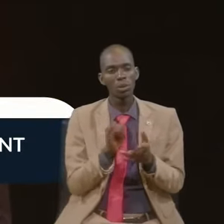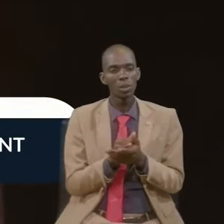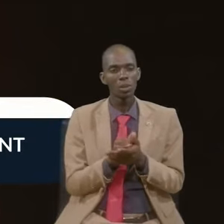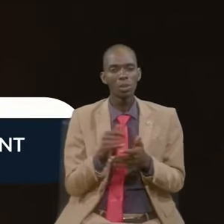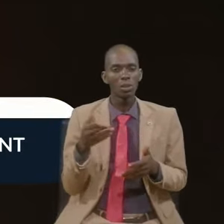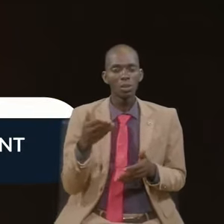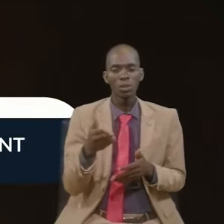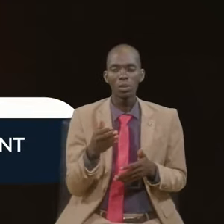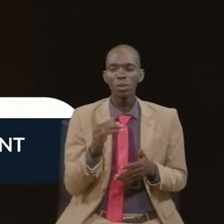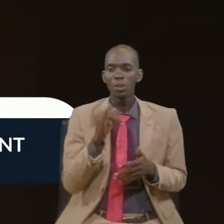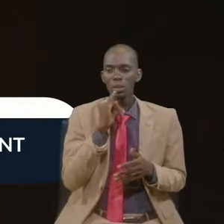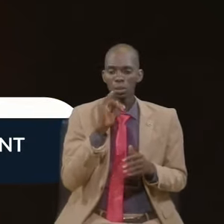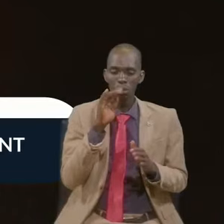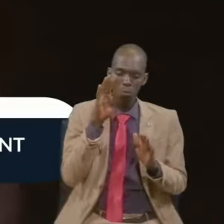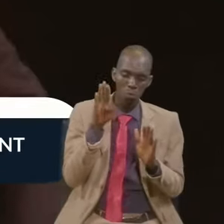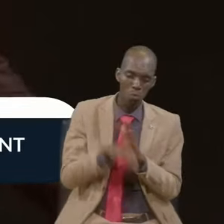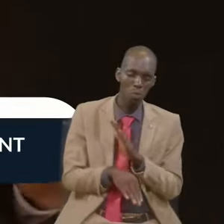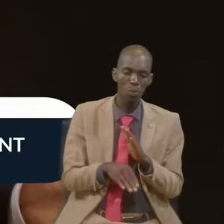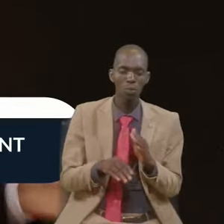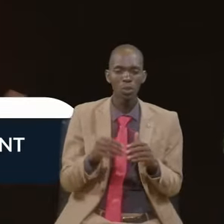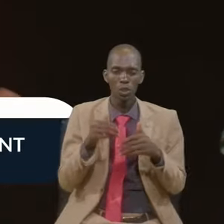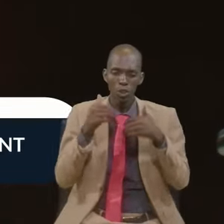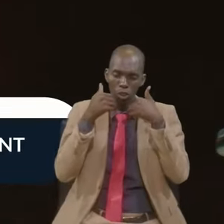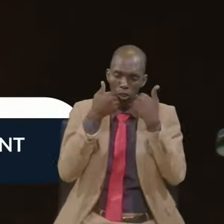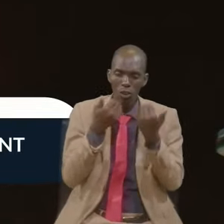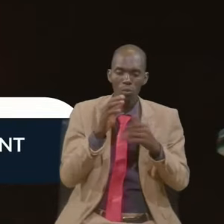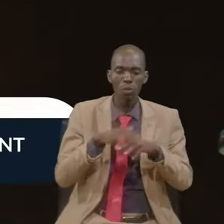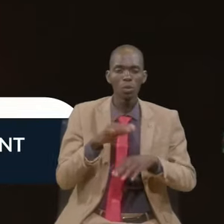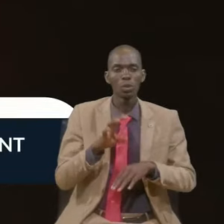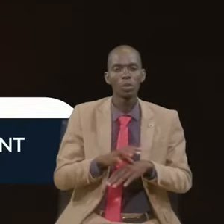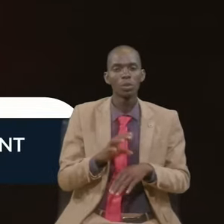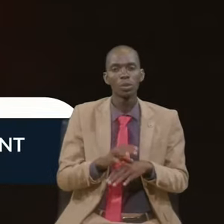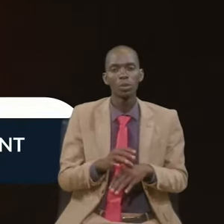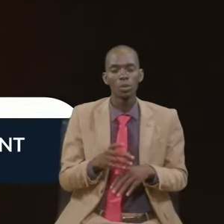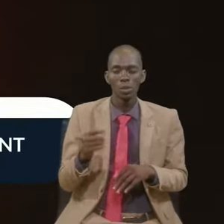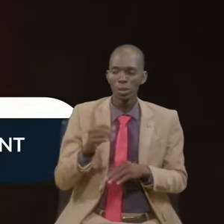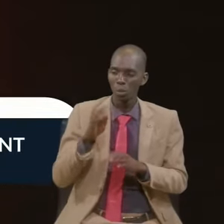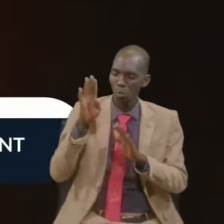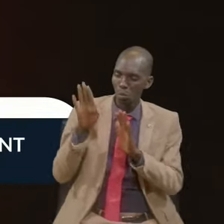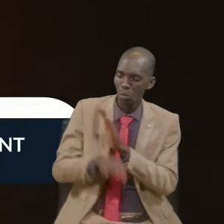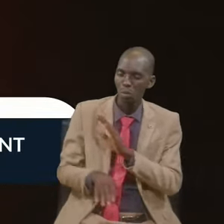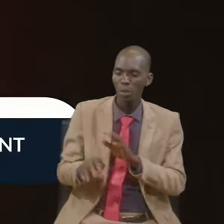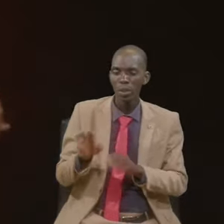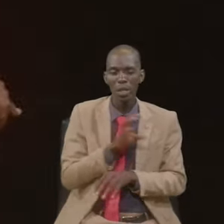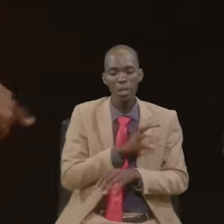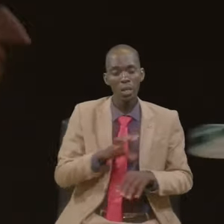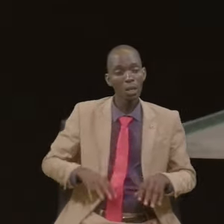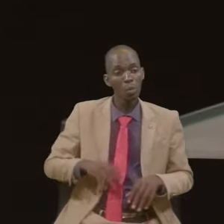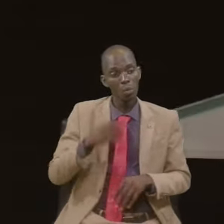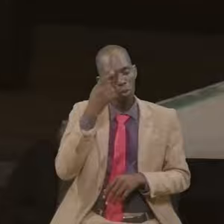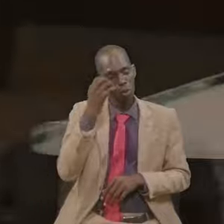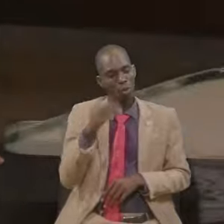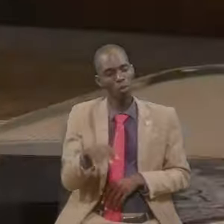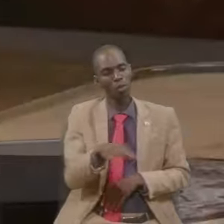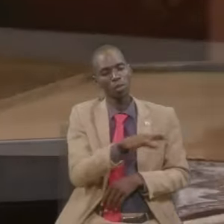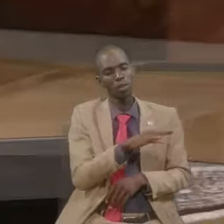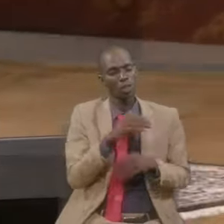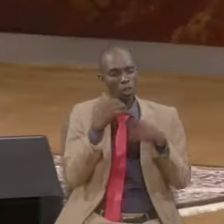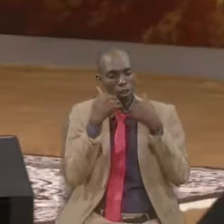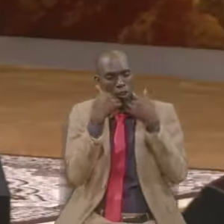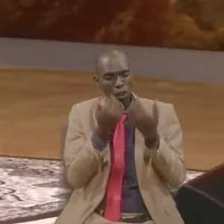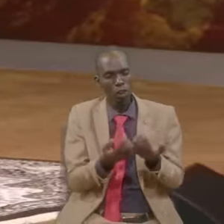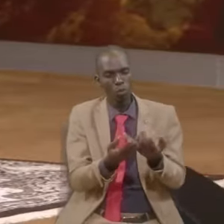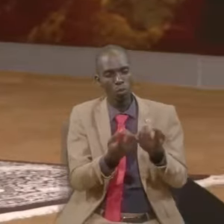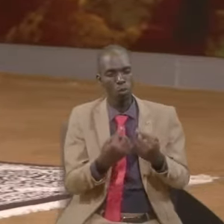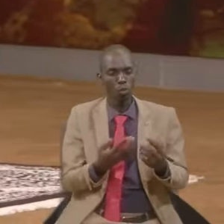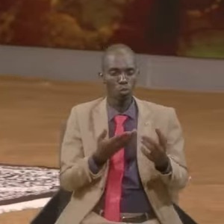the church because of them. They belittle Christ because of them. Reproach comes